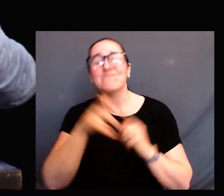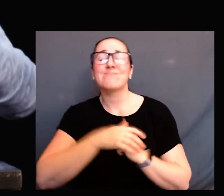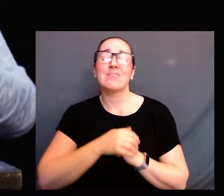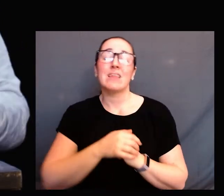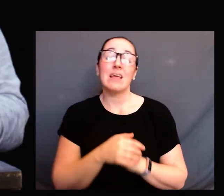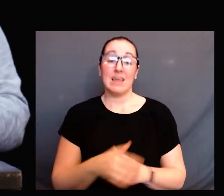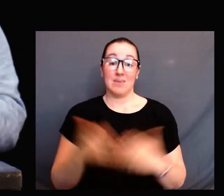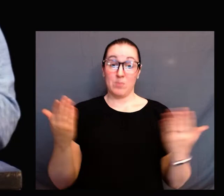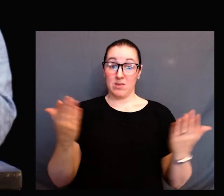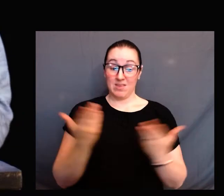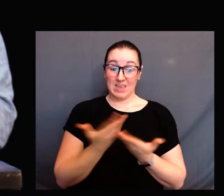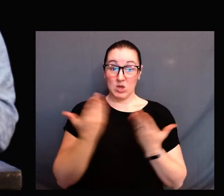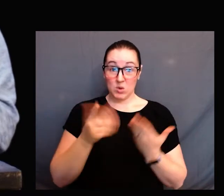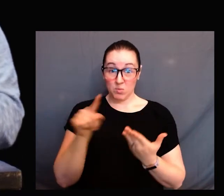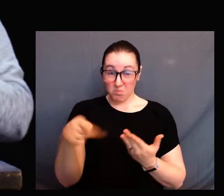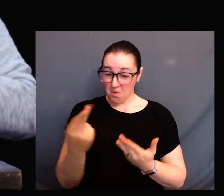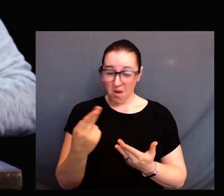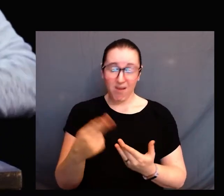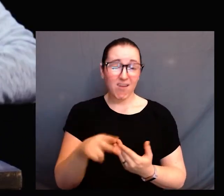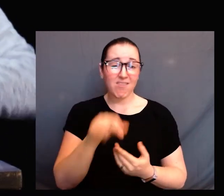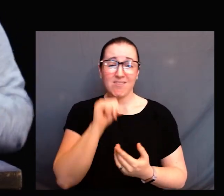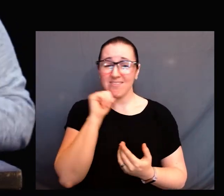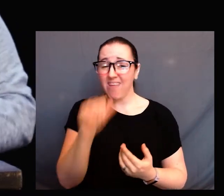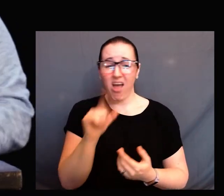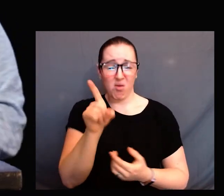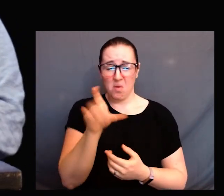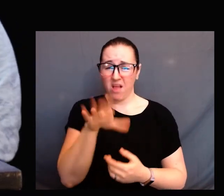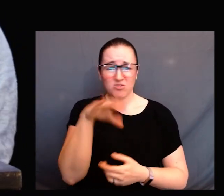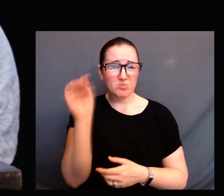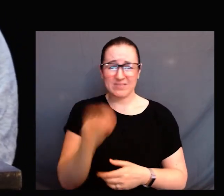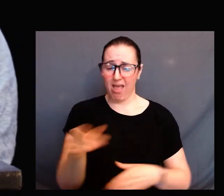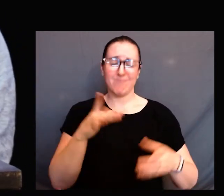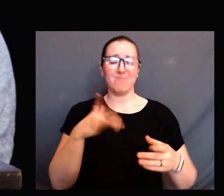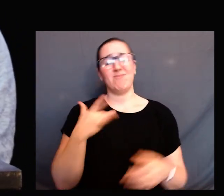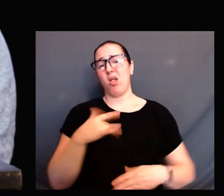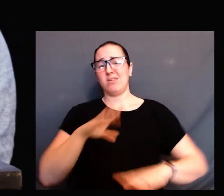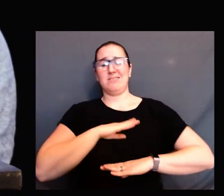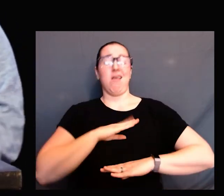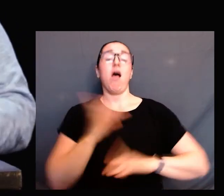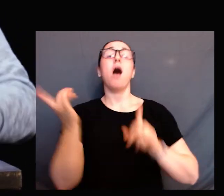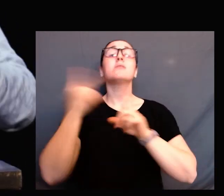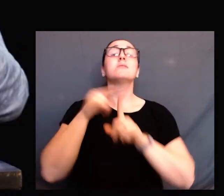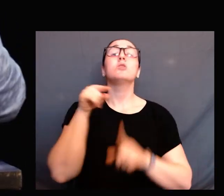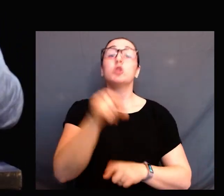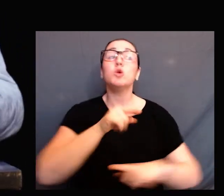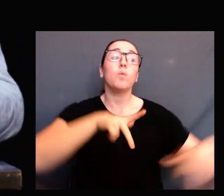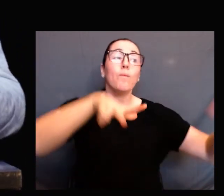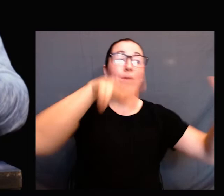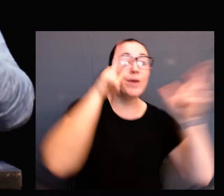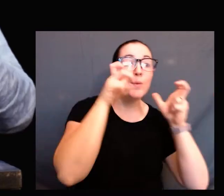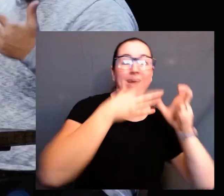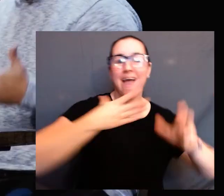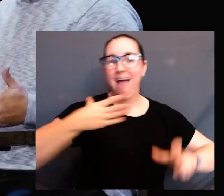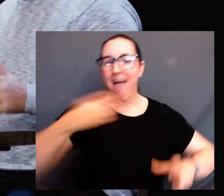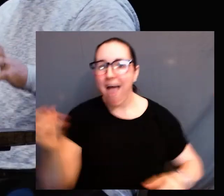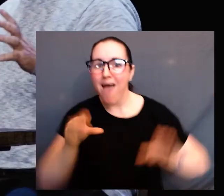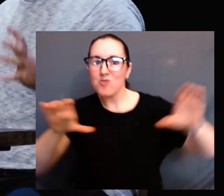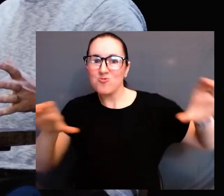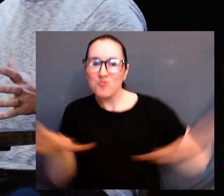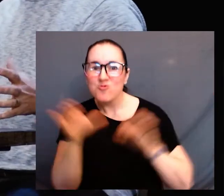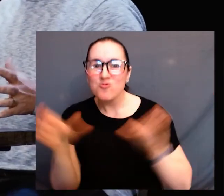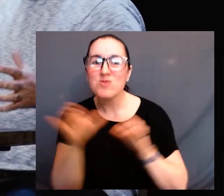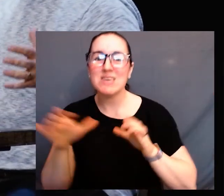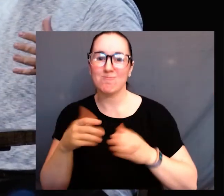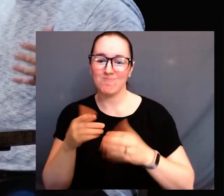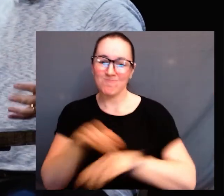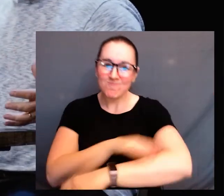watching and listening, but at Pure Heart, we're not 100% content until you are hearing and doing, because